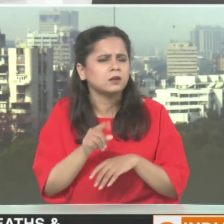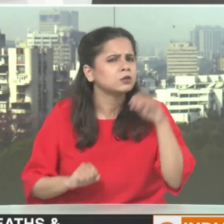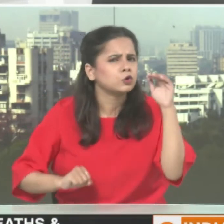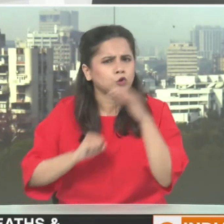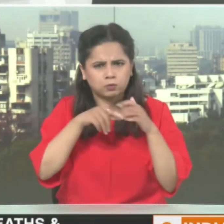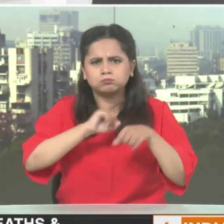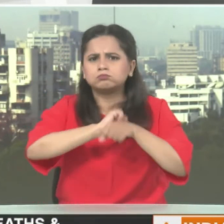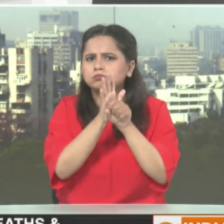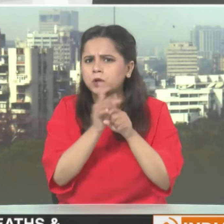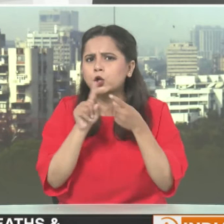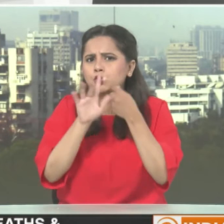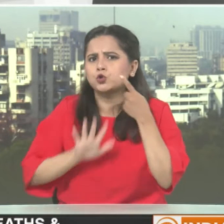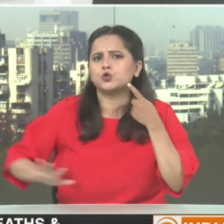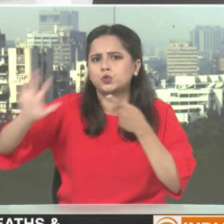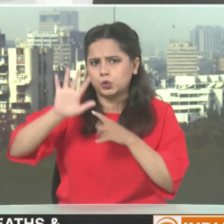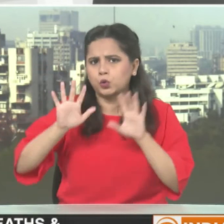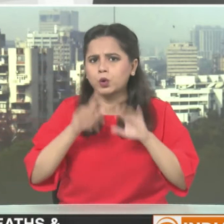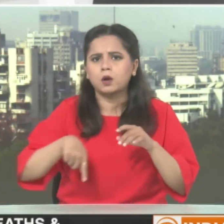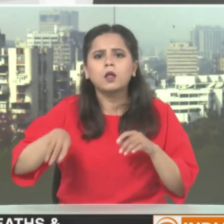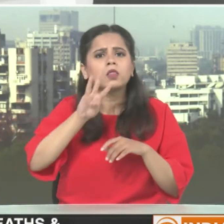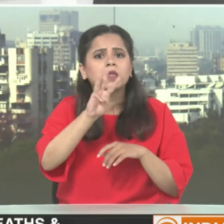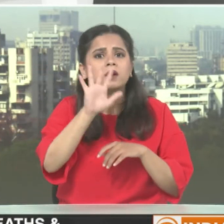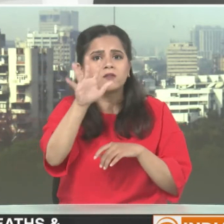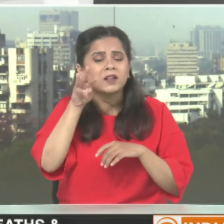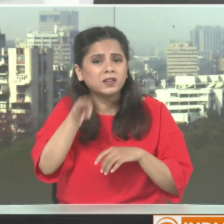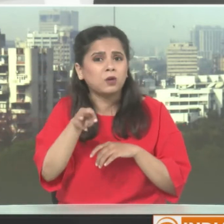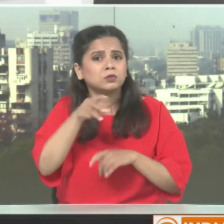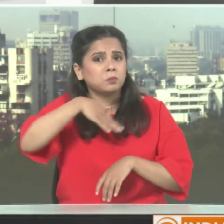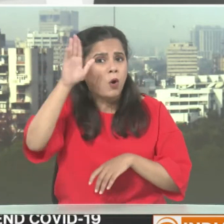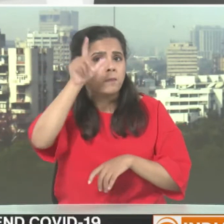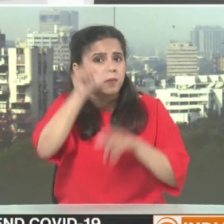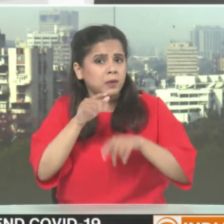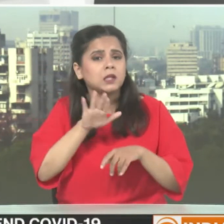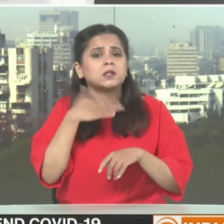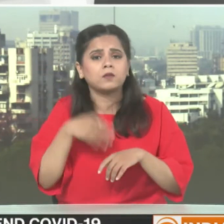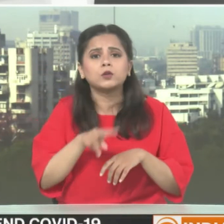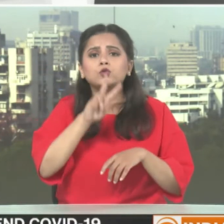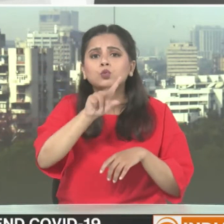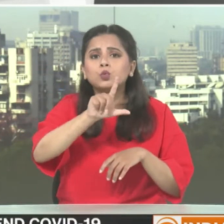affected countries in Europe, registering more than 35,000 deaths and around